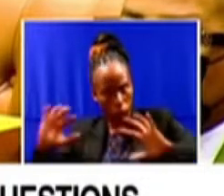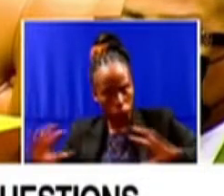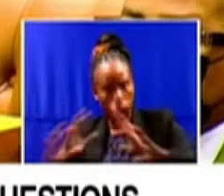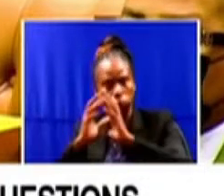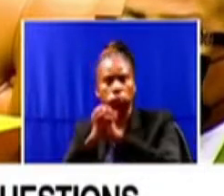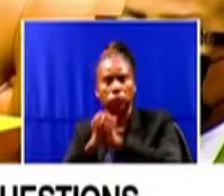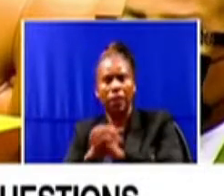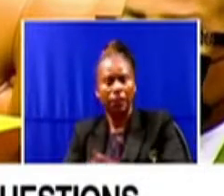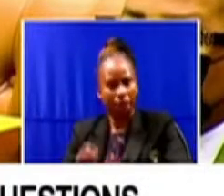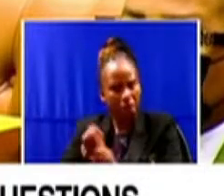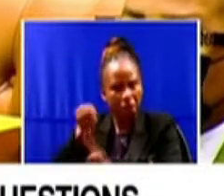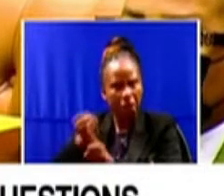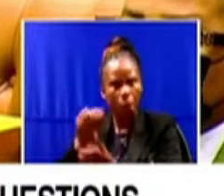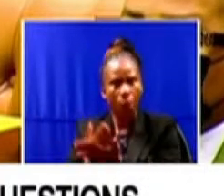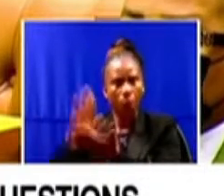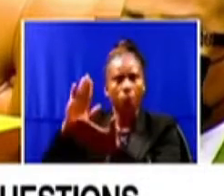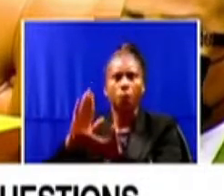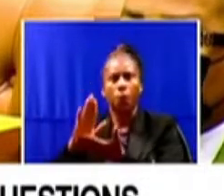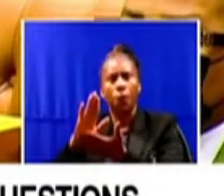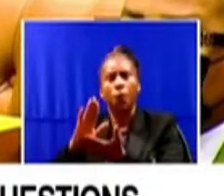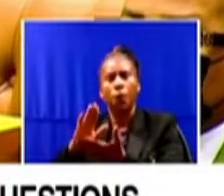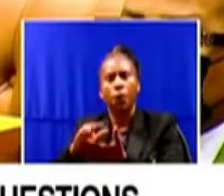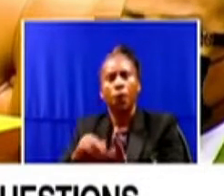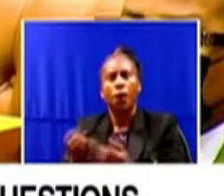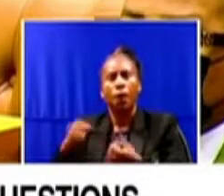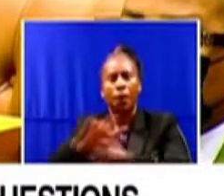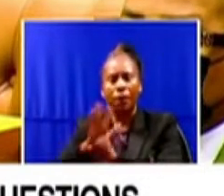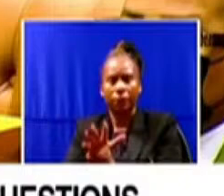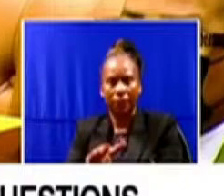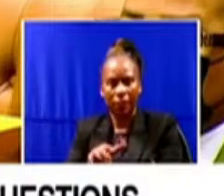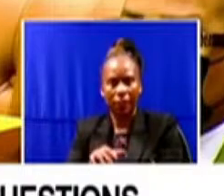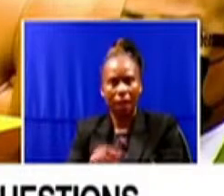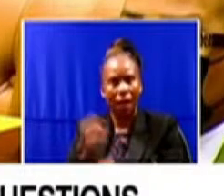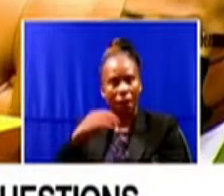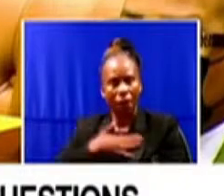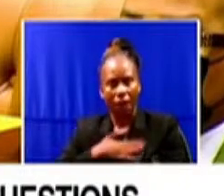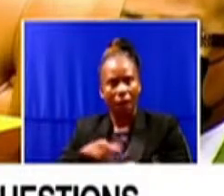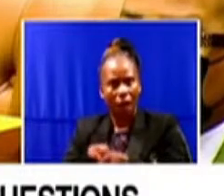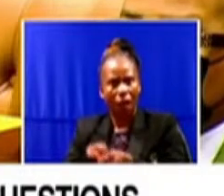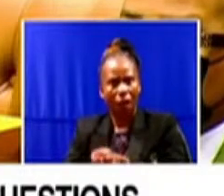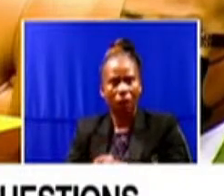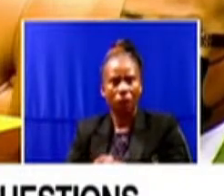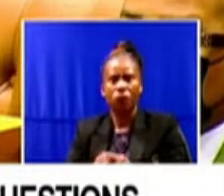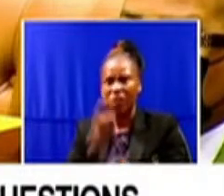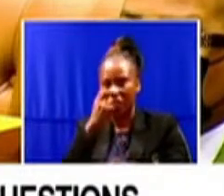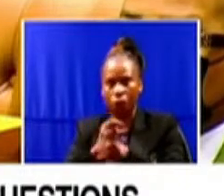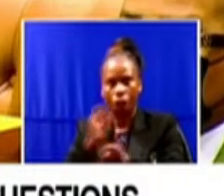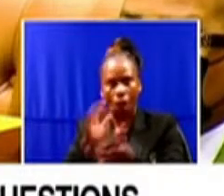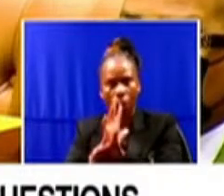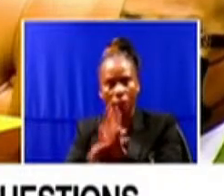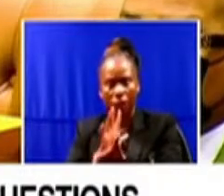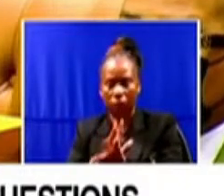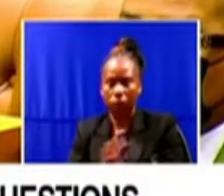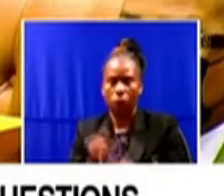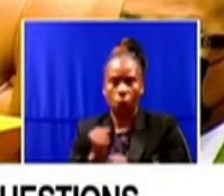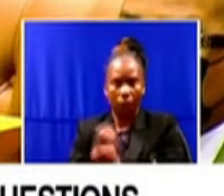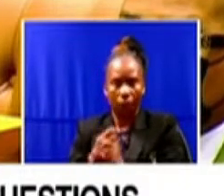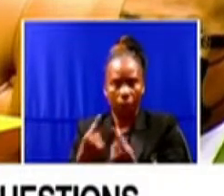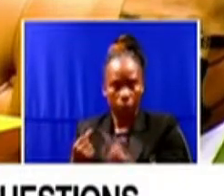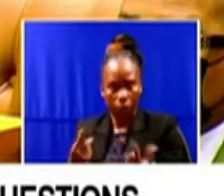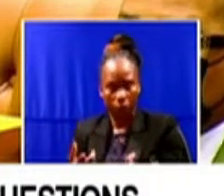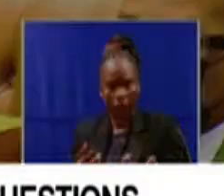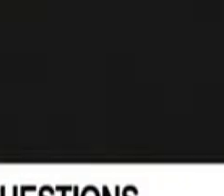pandemic. I think that as he responded to the previous questions, I think that appreciation was not elucid. So I think that